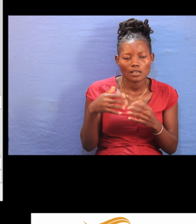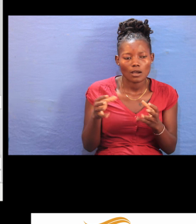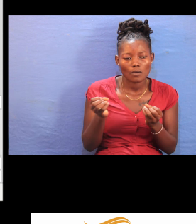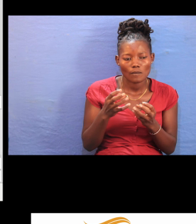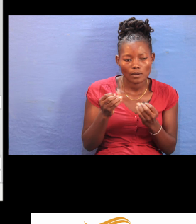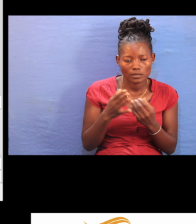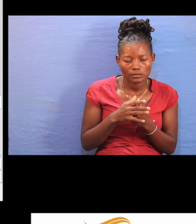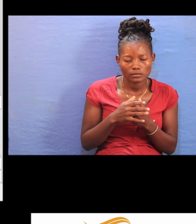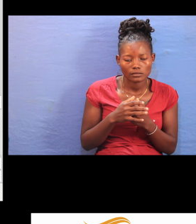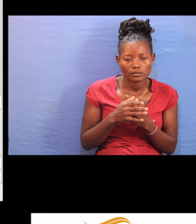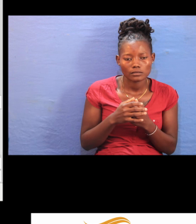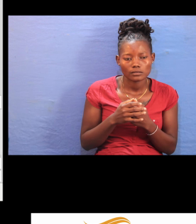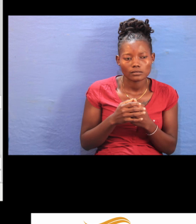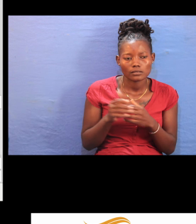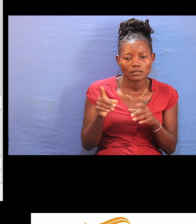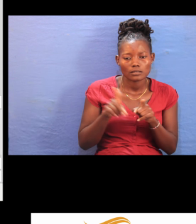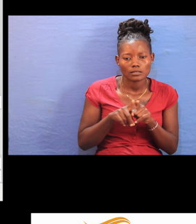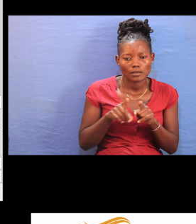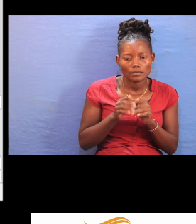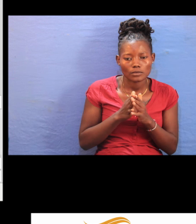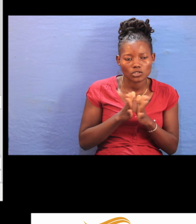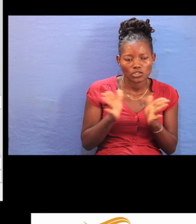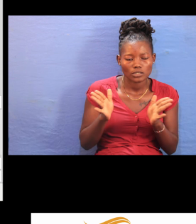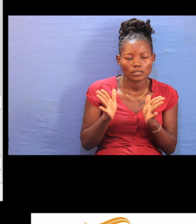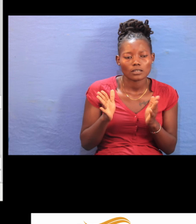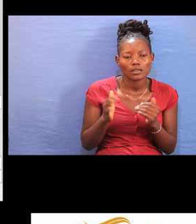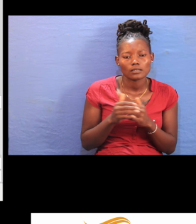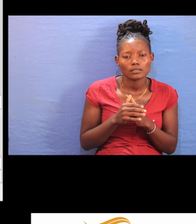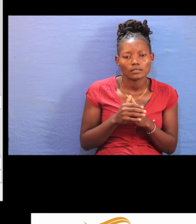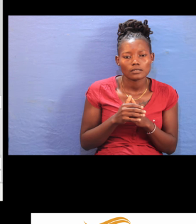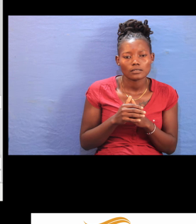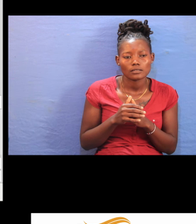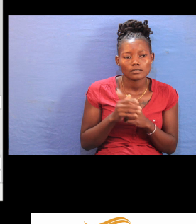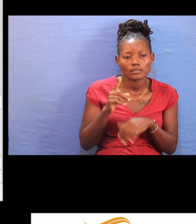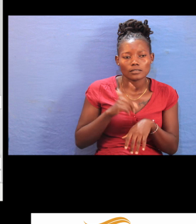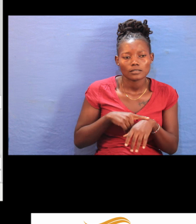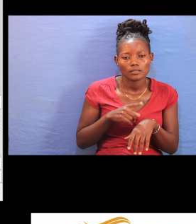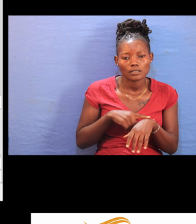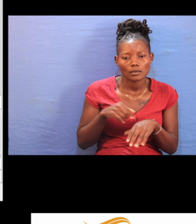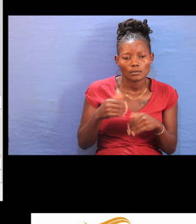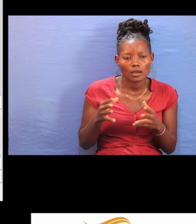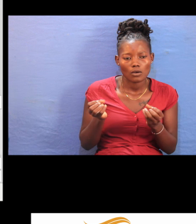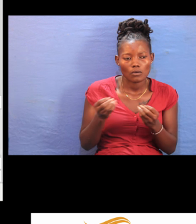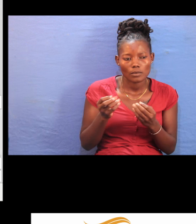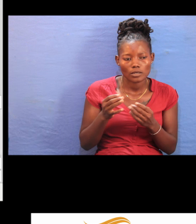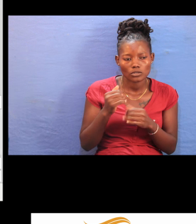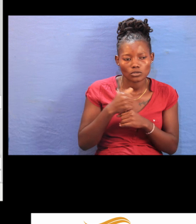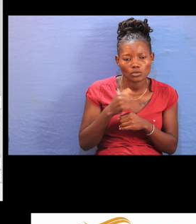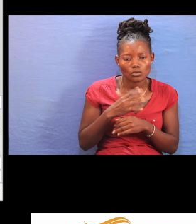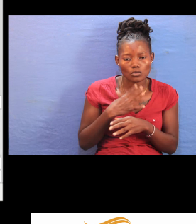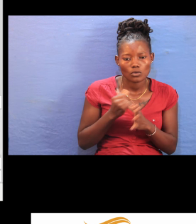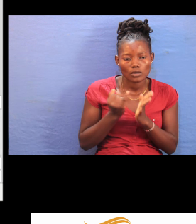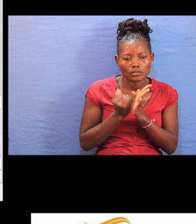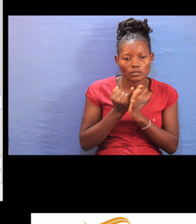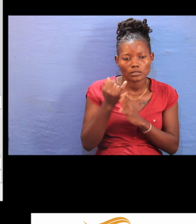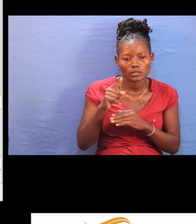know, and again, it's generally we would put a time on that. How much do you want to increase your weight lifted